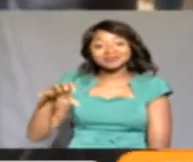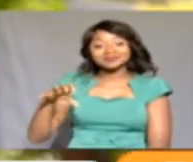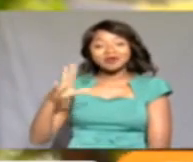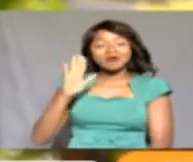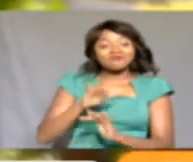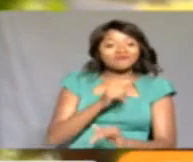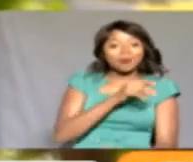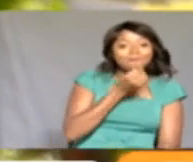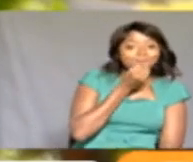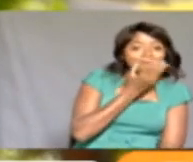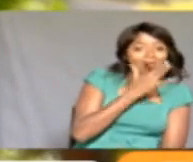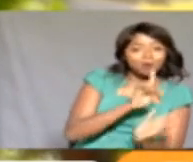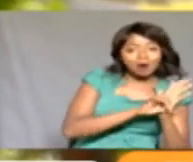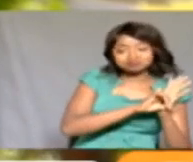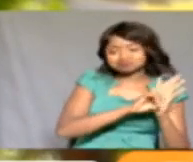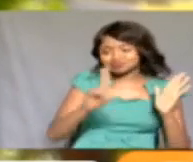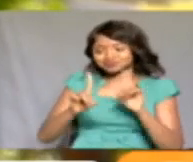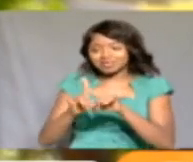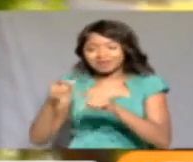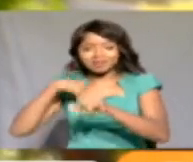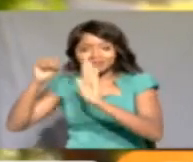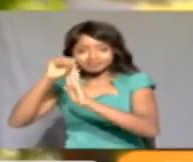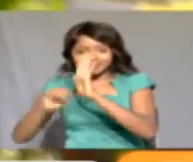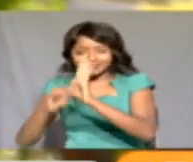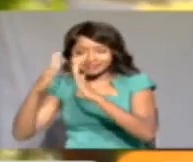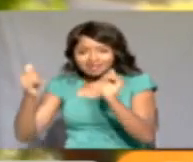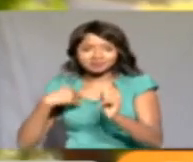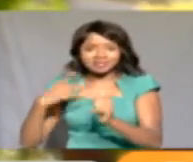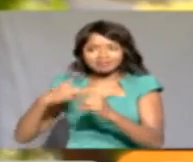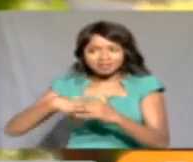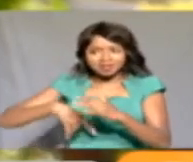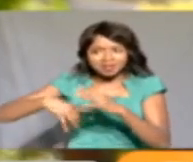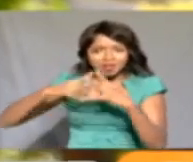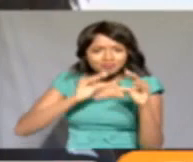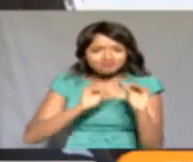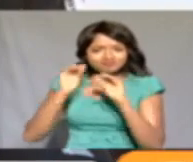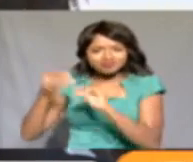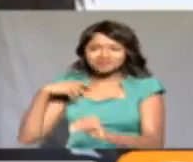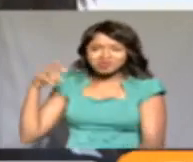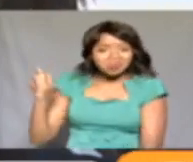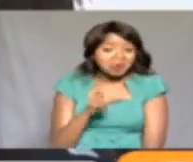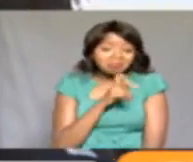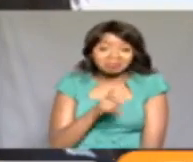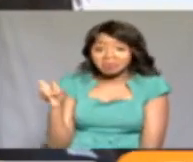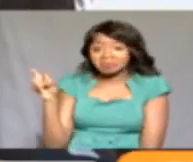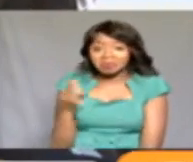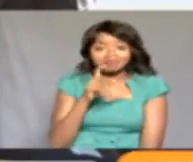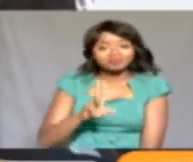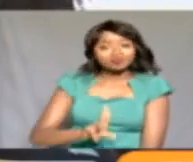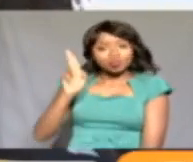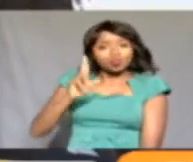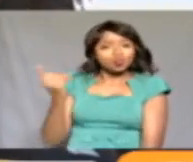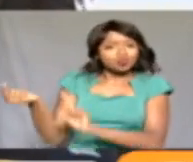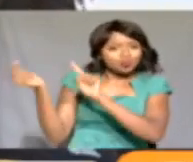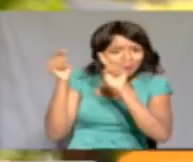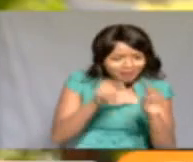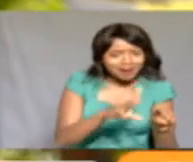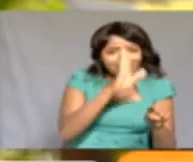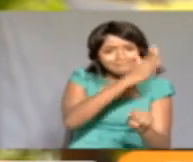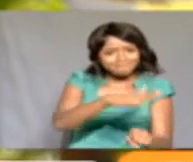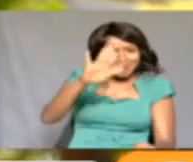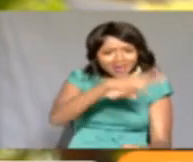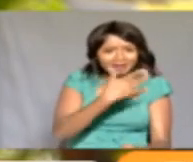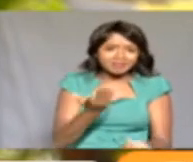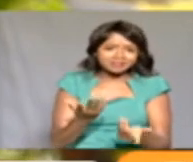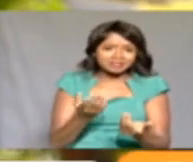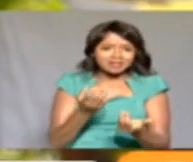place. Then after State House, I walked out by foot. The president came to parliament to